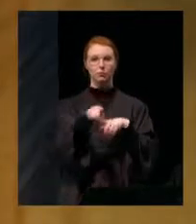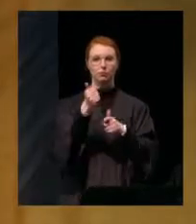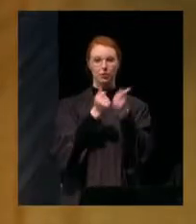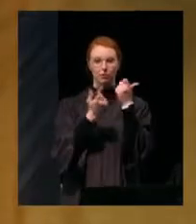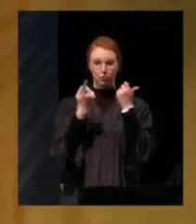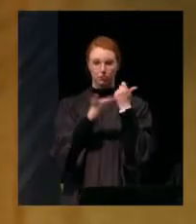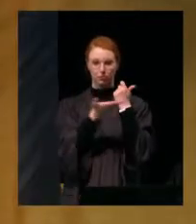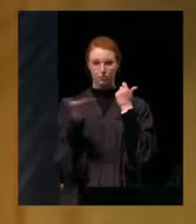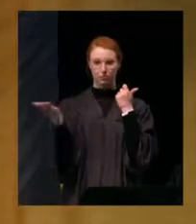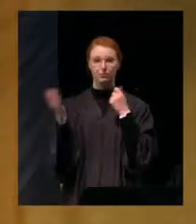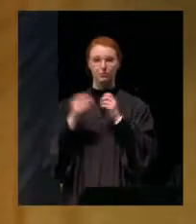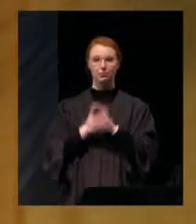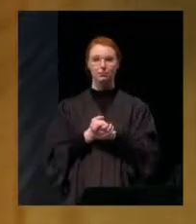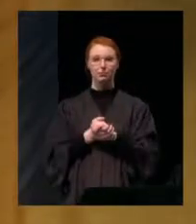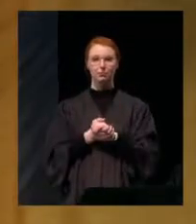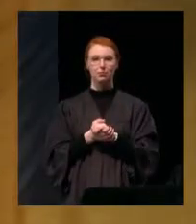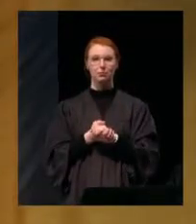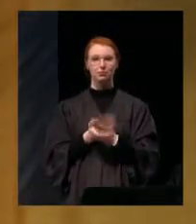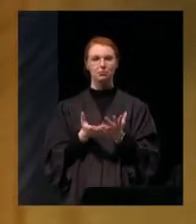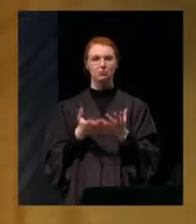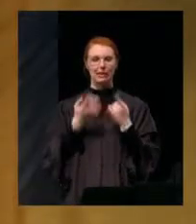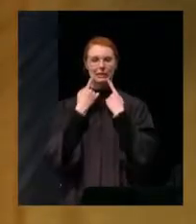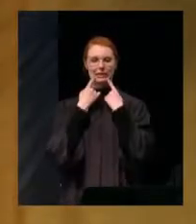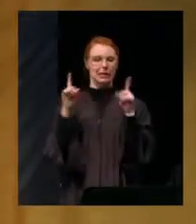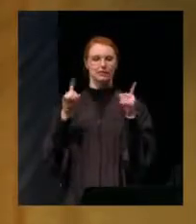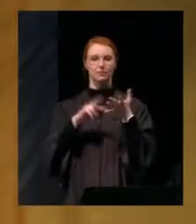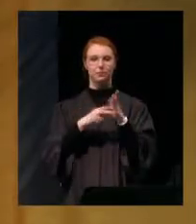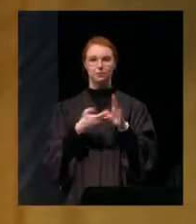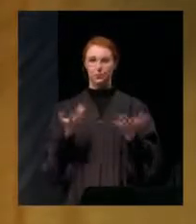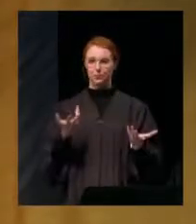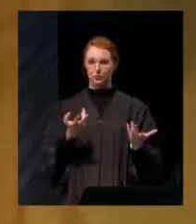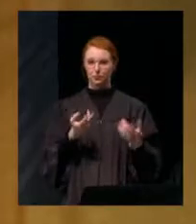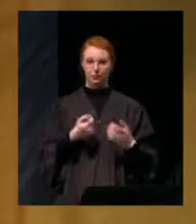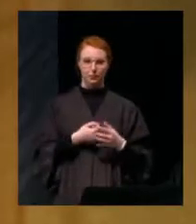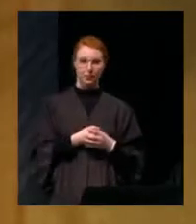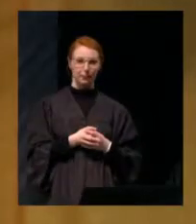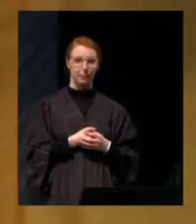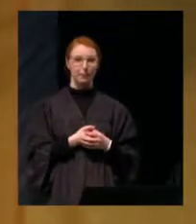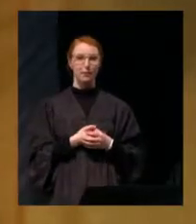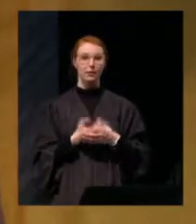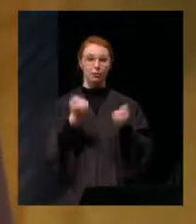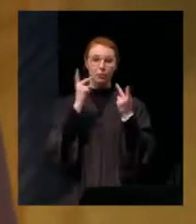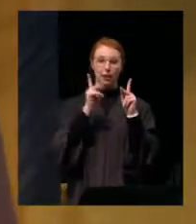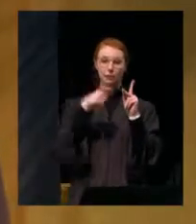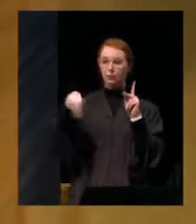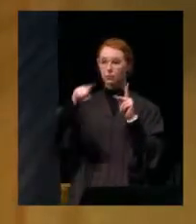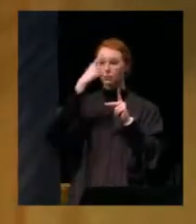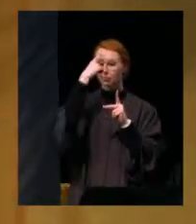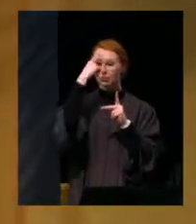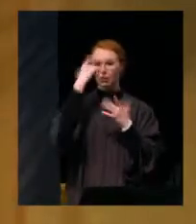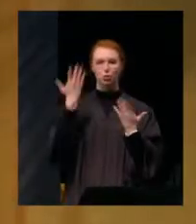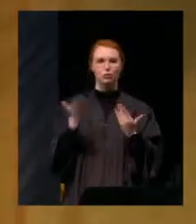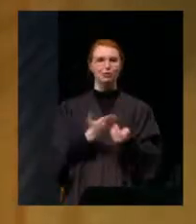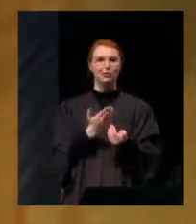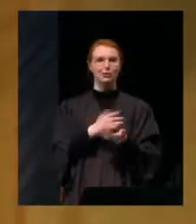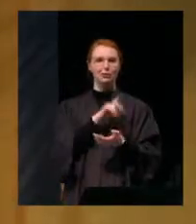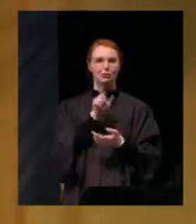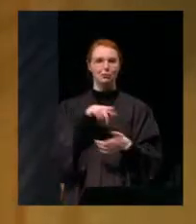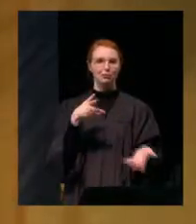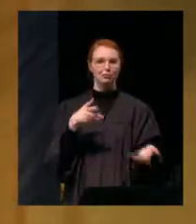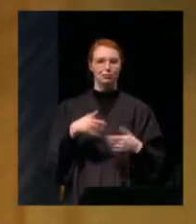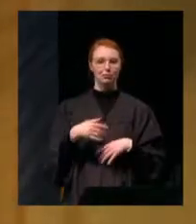here. What is success? To many, this is an easy question. For